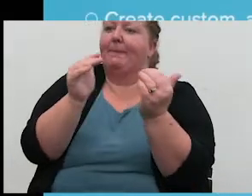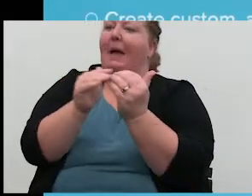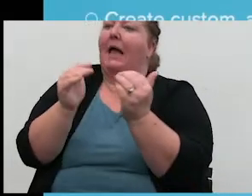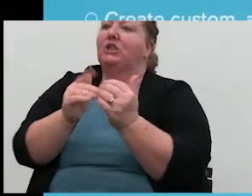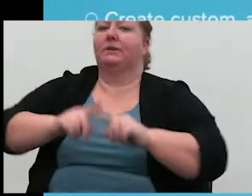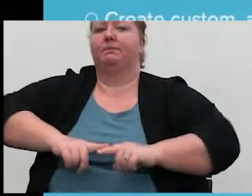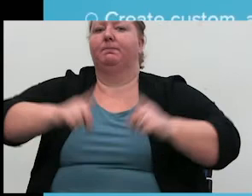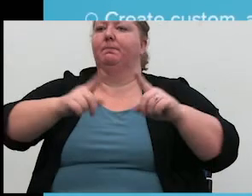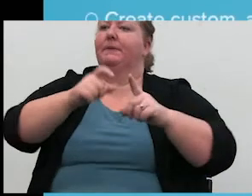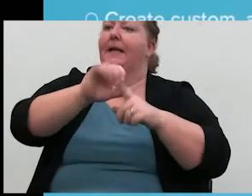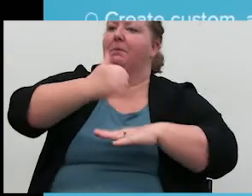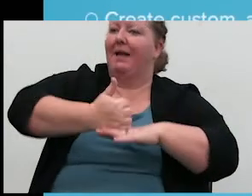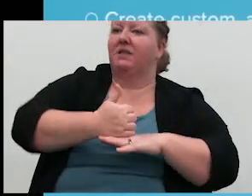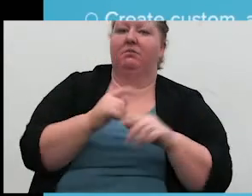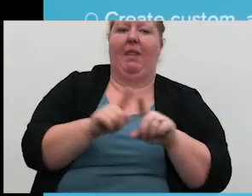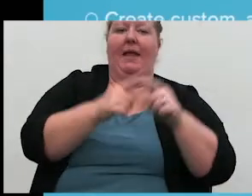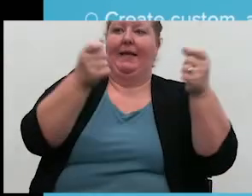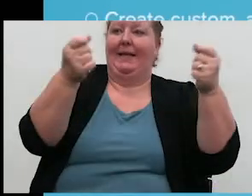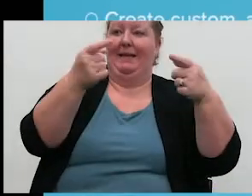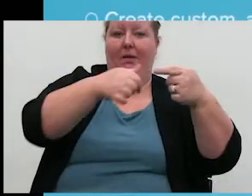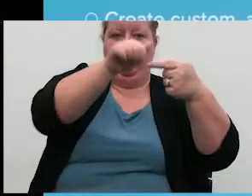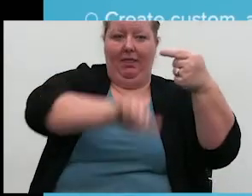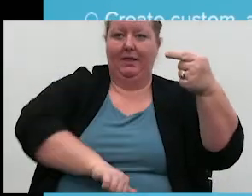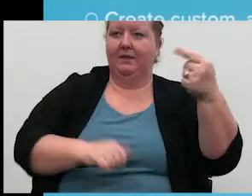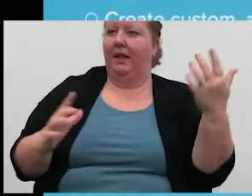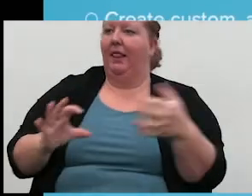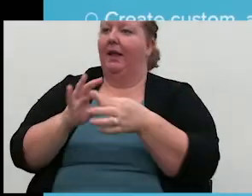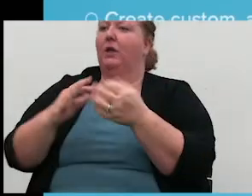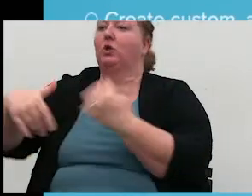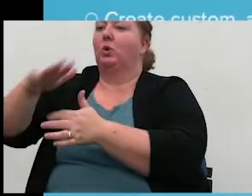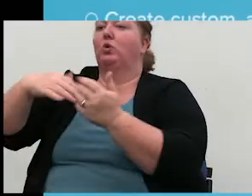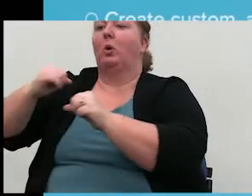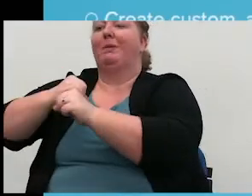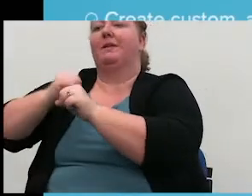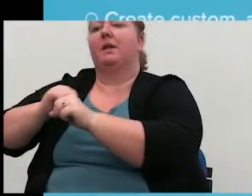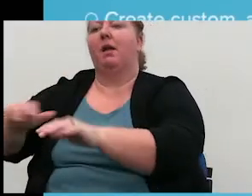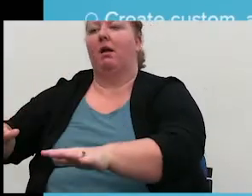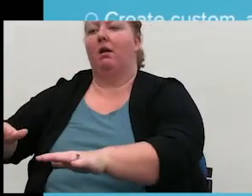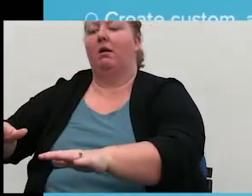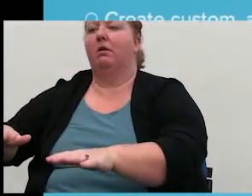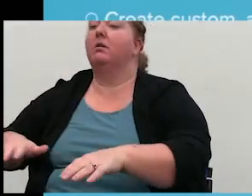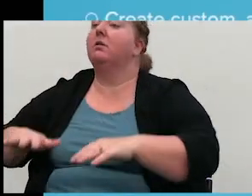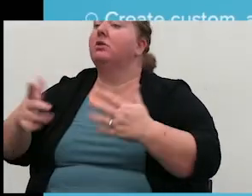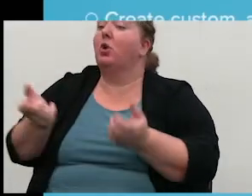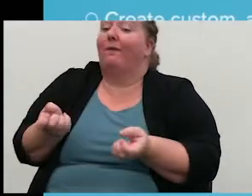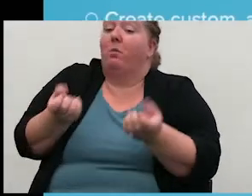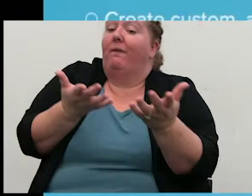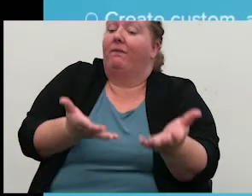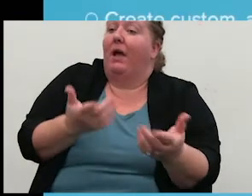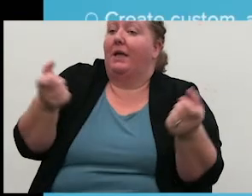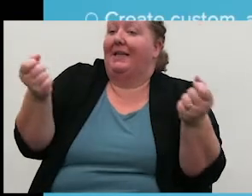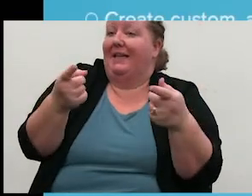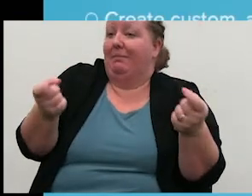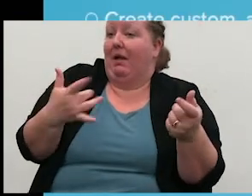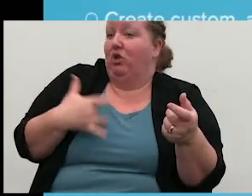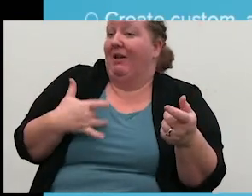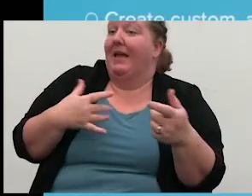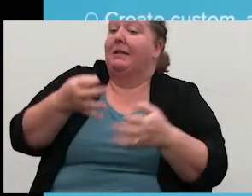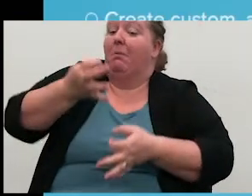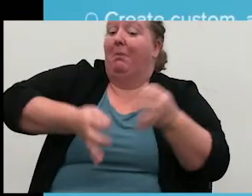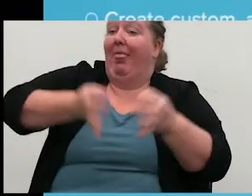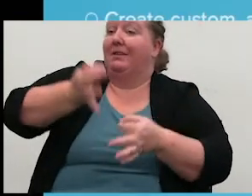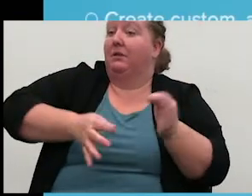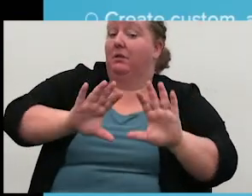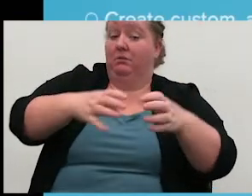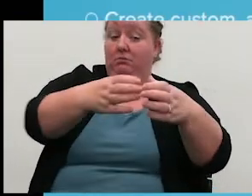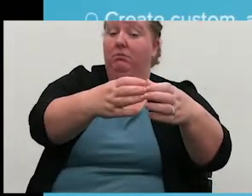as you see, matches your email list to social media. So if you give your email address to a political party,